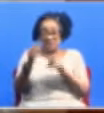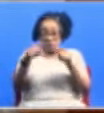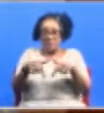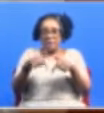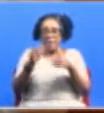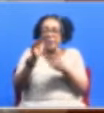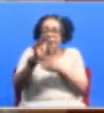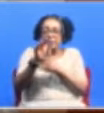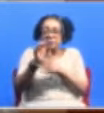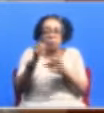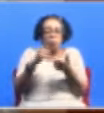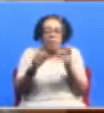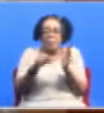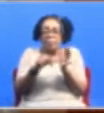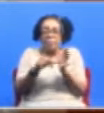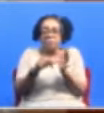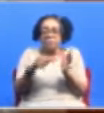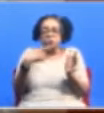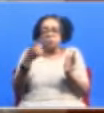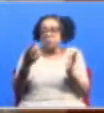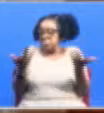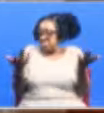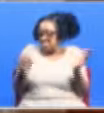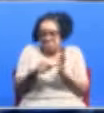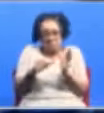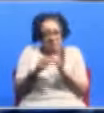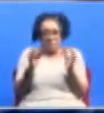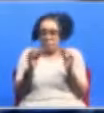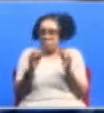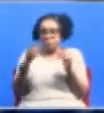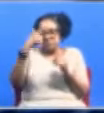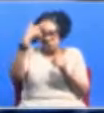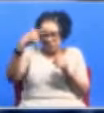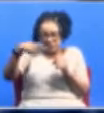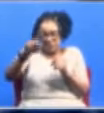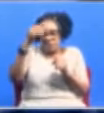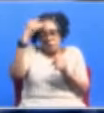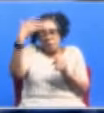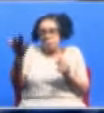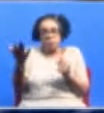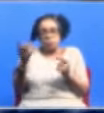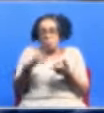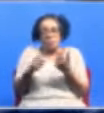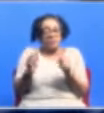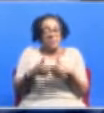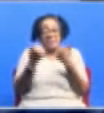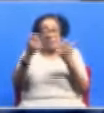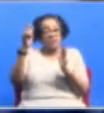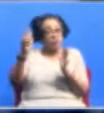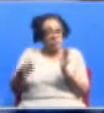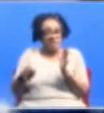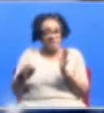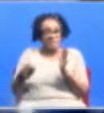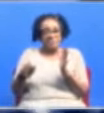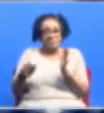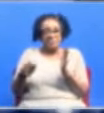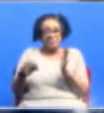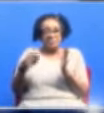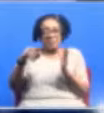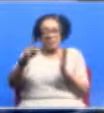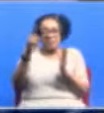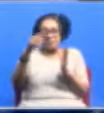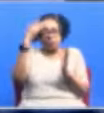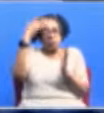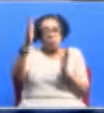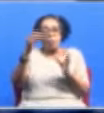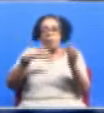the problems, she will tell you there are no problems because she's oblivious to what's happening in the judiciary. She is oblivious to the corruption in all the courts,